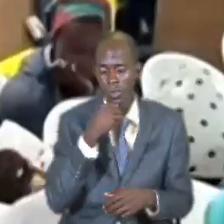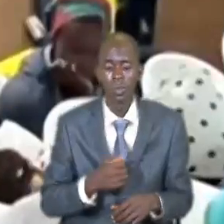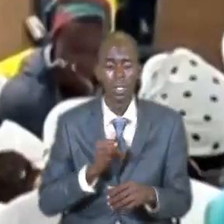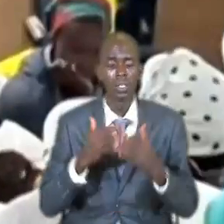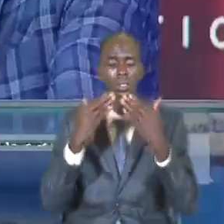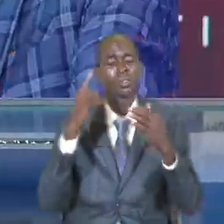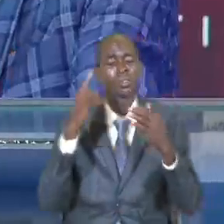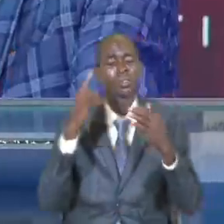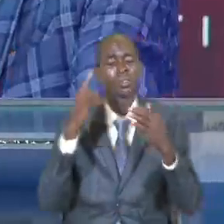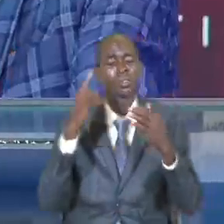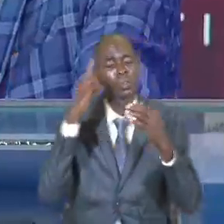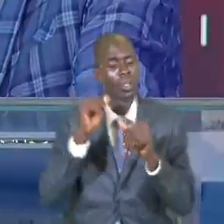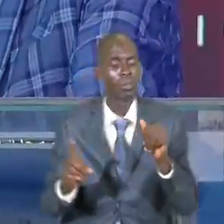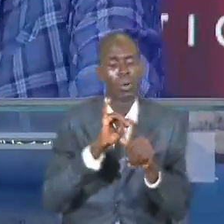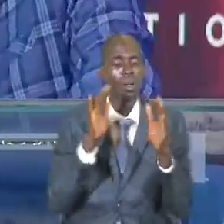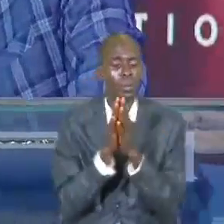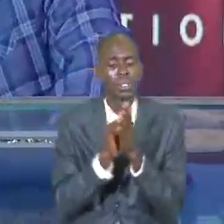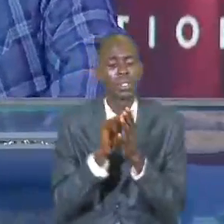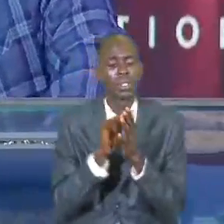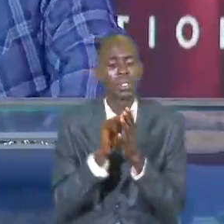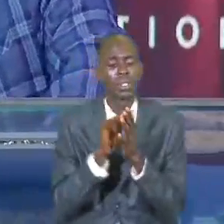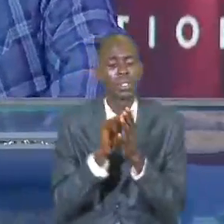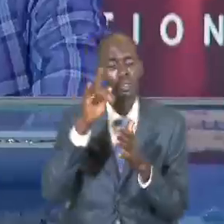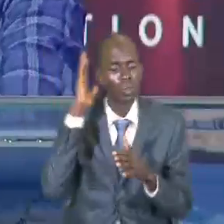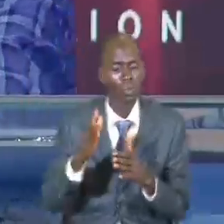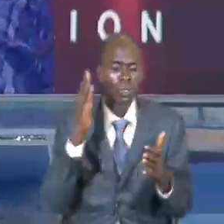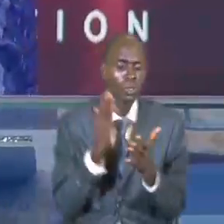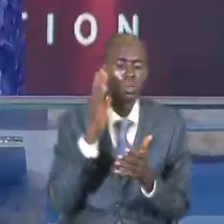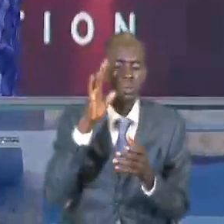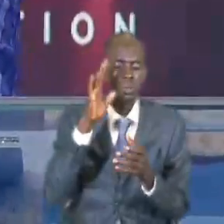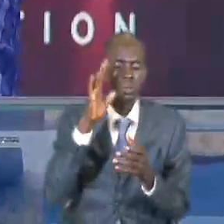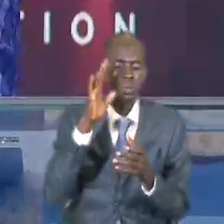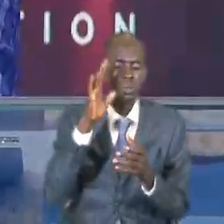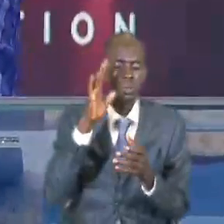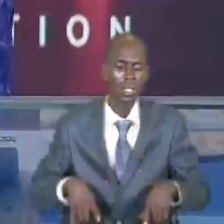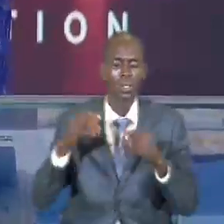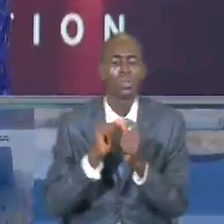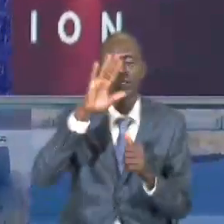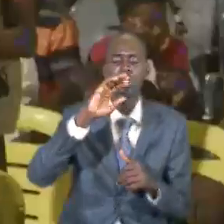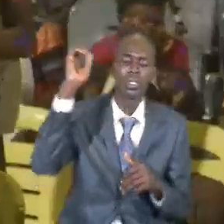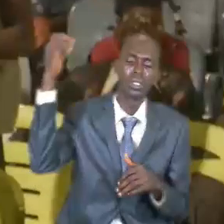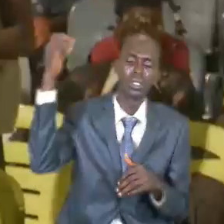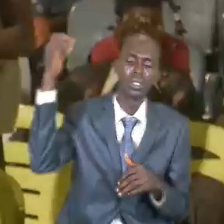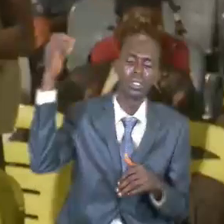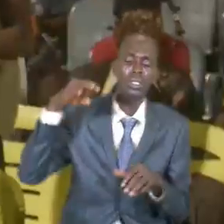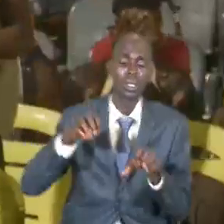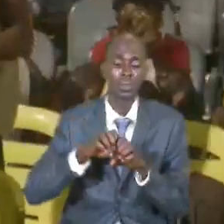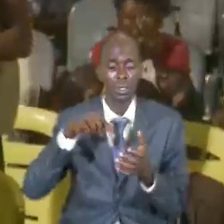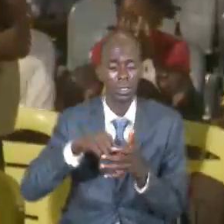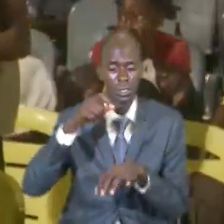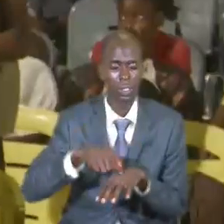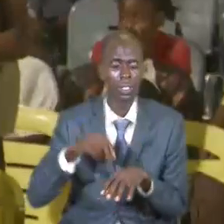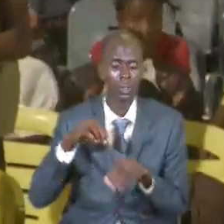you interrupt their lives with your grace, even this time, in Jesus' name.